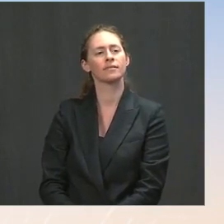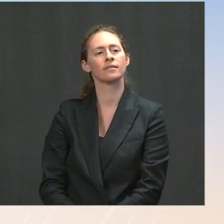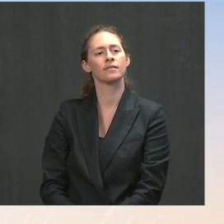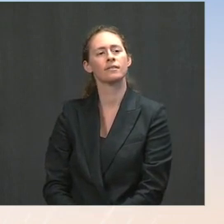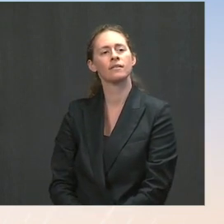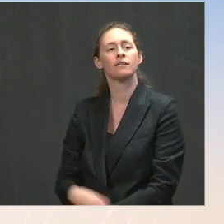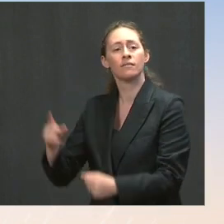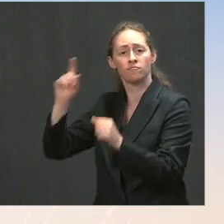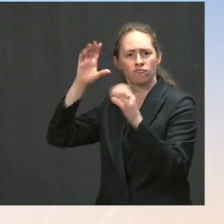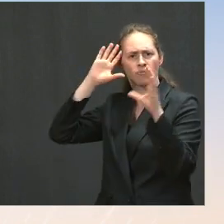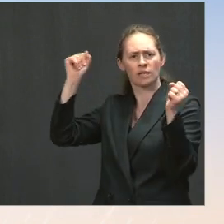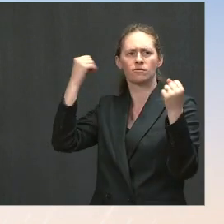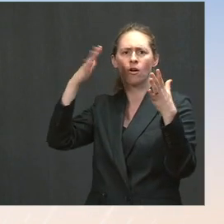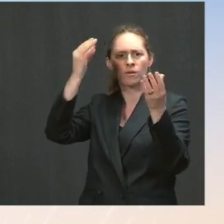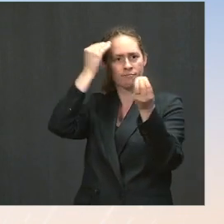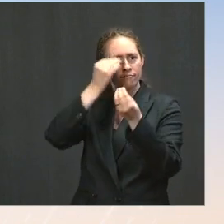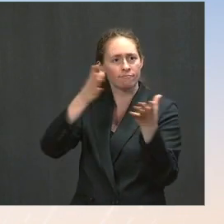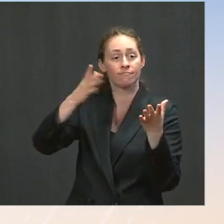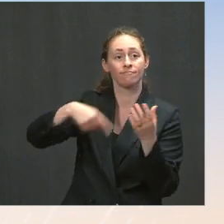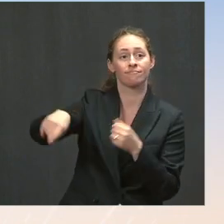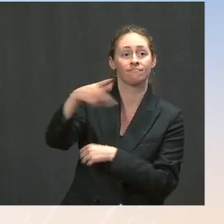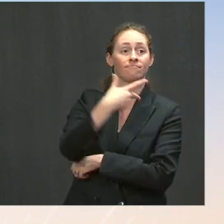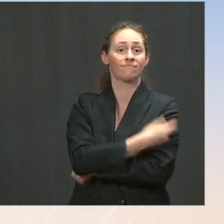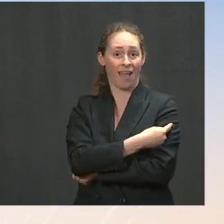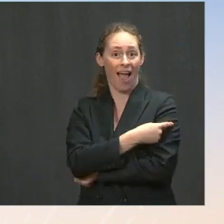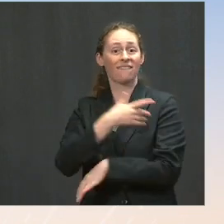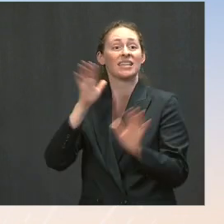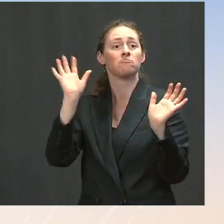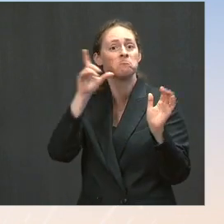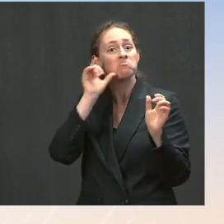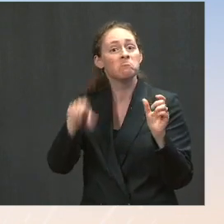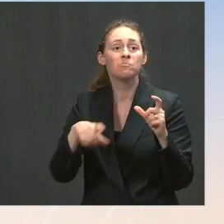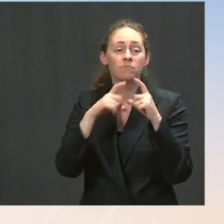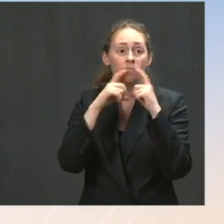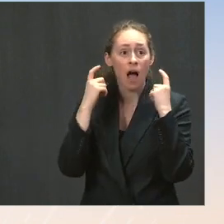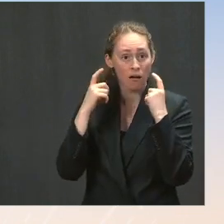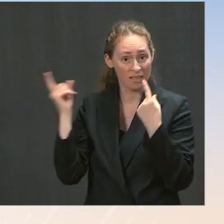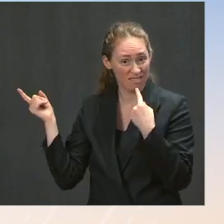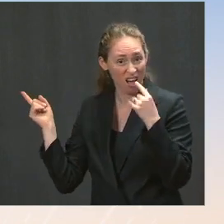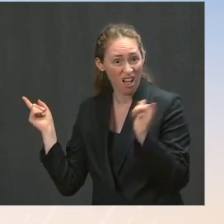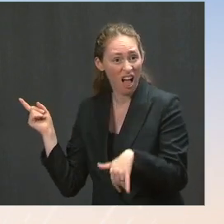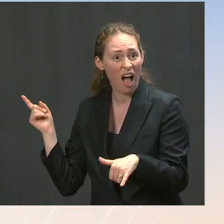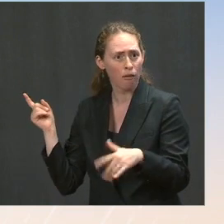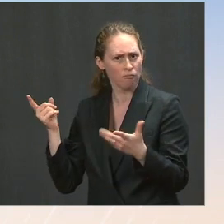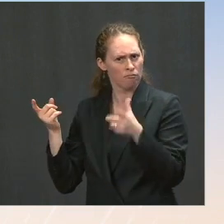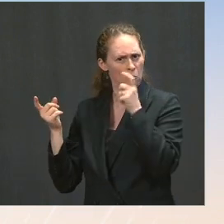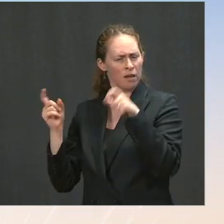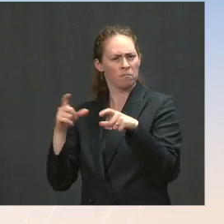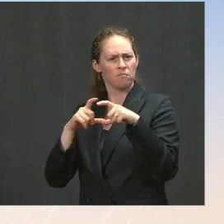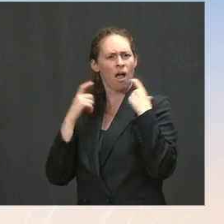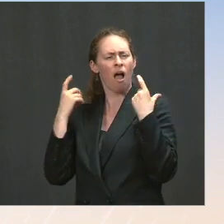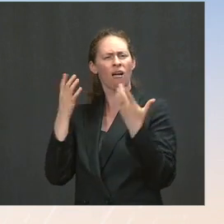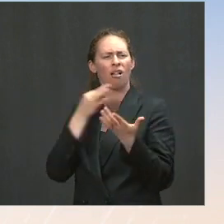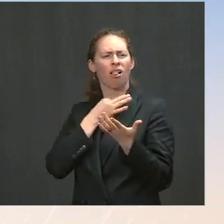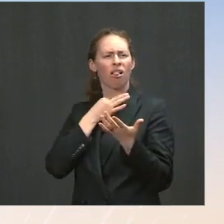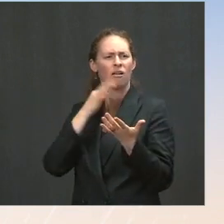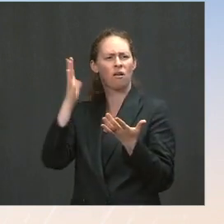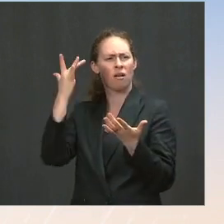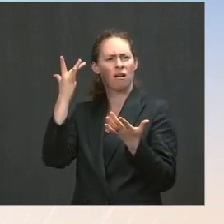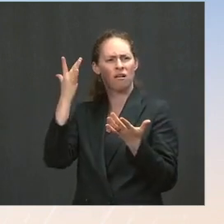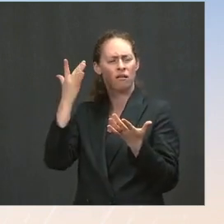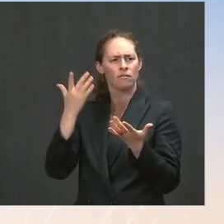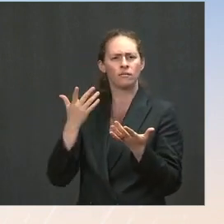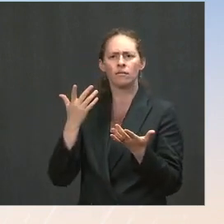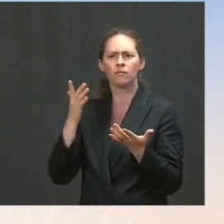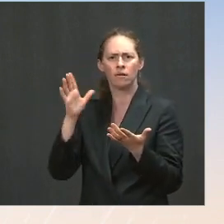fully vaccinated, you no longer need to wear a mask, if it was possible that that was going to turn out not to be true. Well, Peter, I think we're all